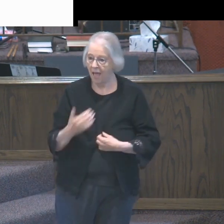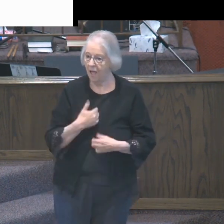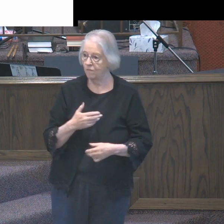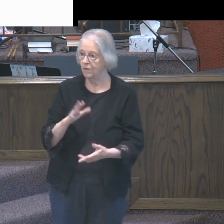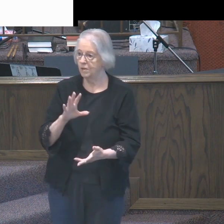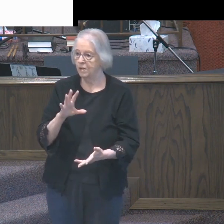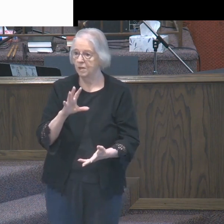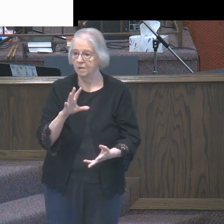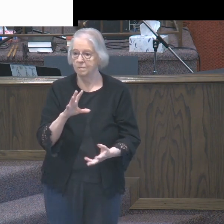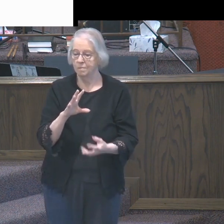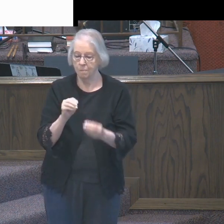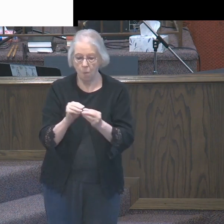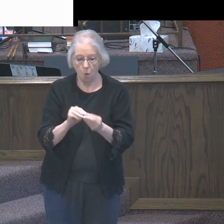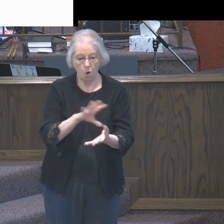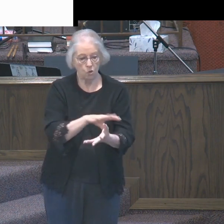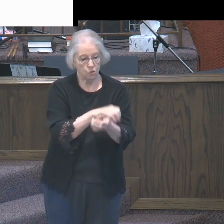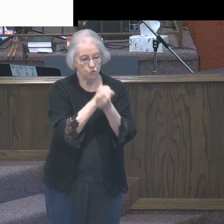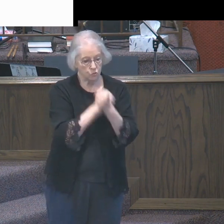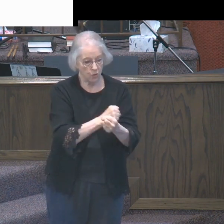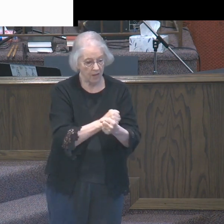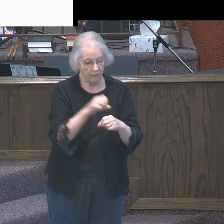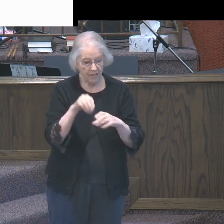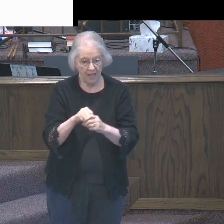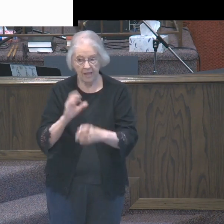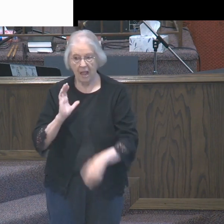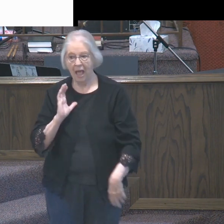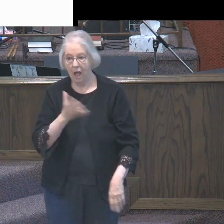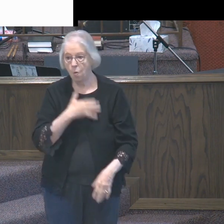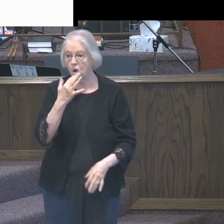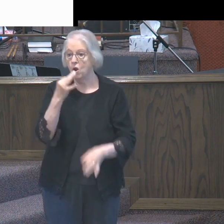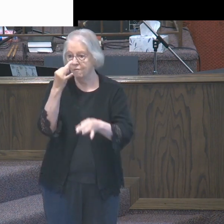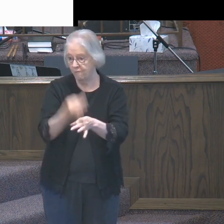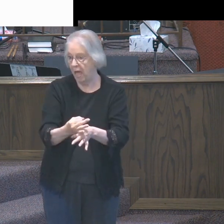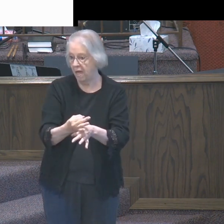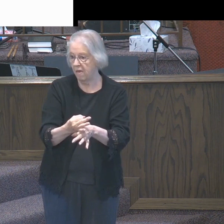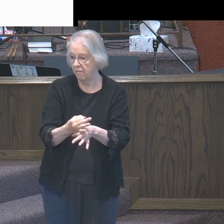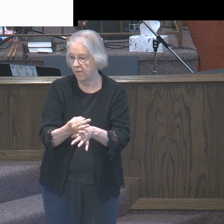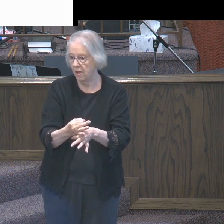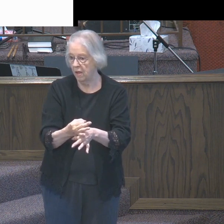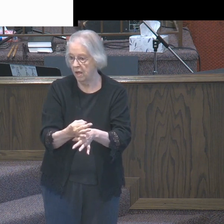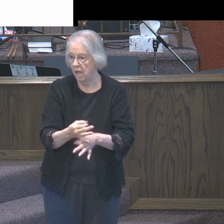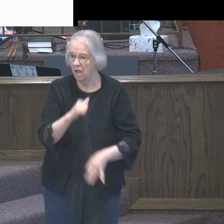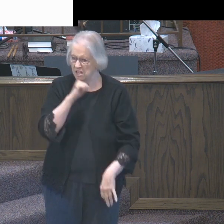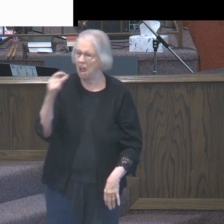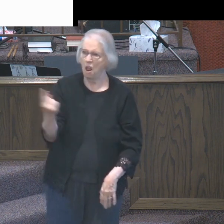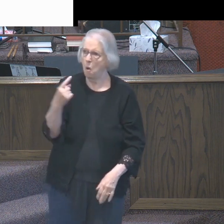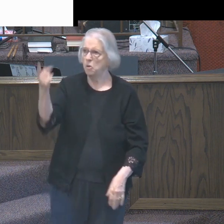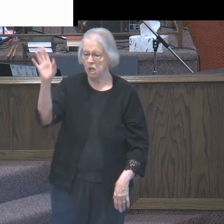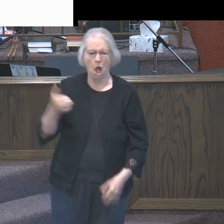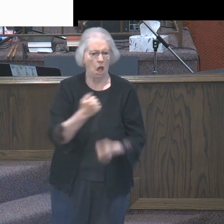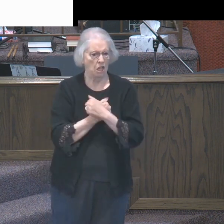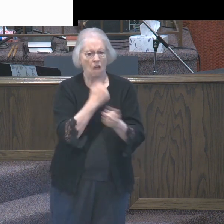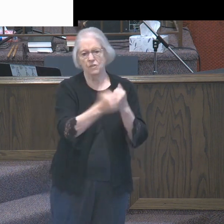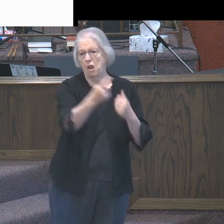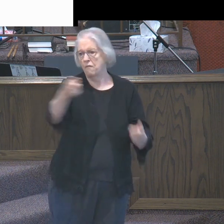we believe. I don't just believe God loves, I believe God is love. And I don't just believe God